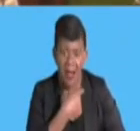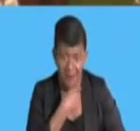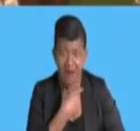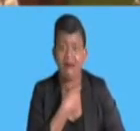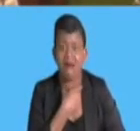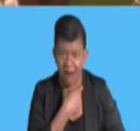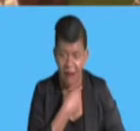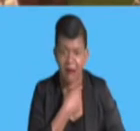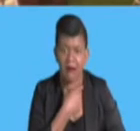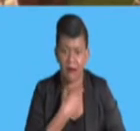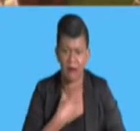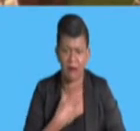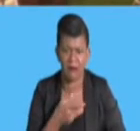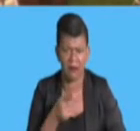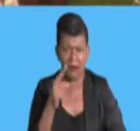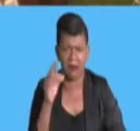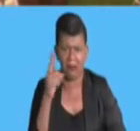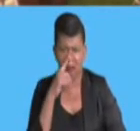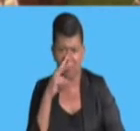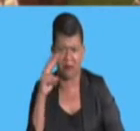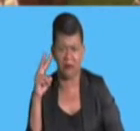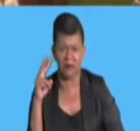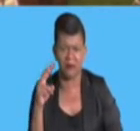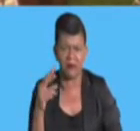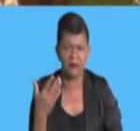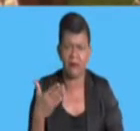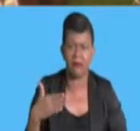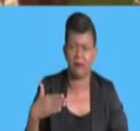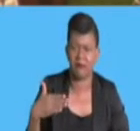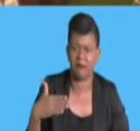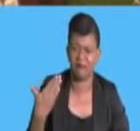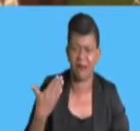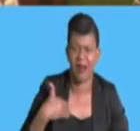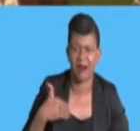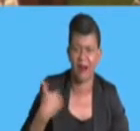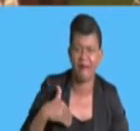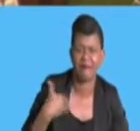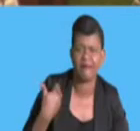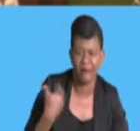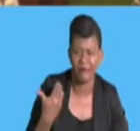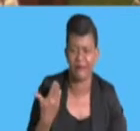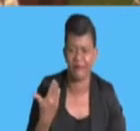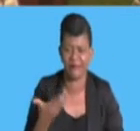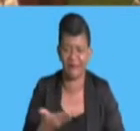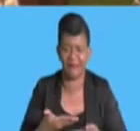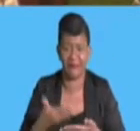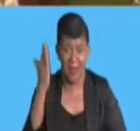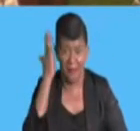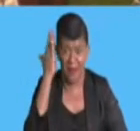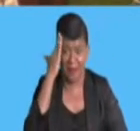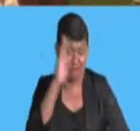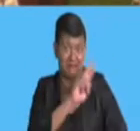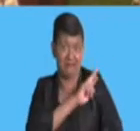in desperate conditions, but we're told that all is well. Mothers forced to sleep on the floor of hospitals after they have just given birth, but we're